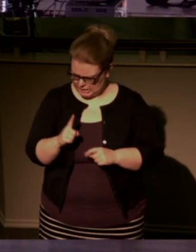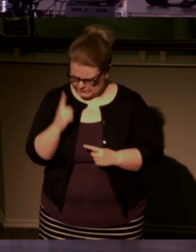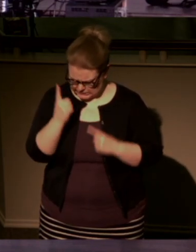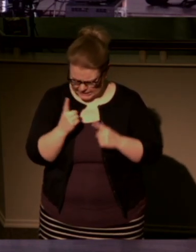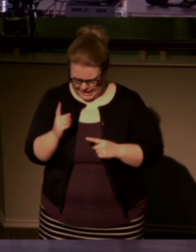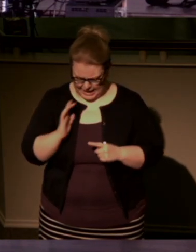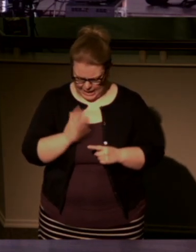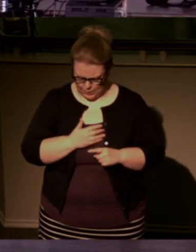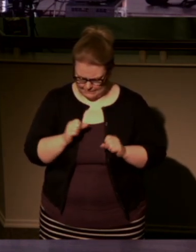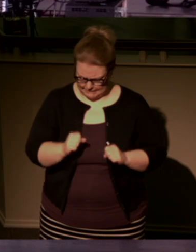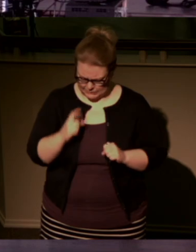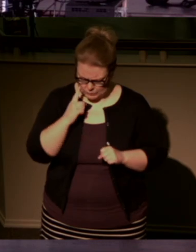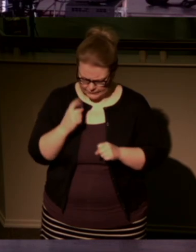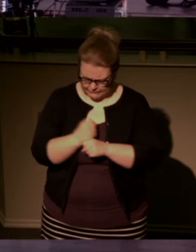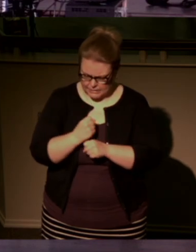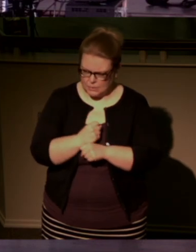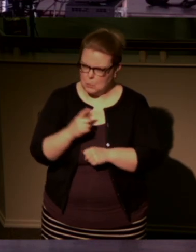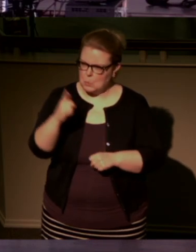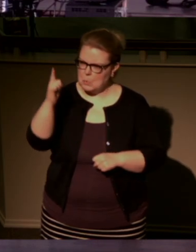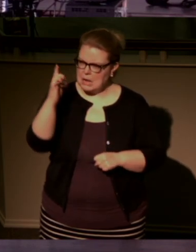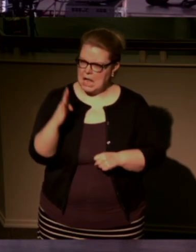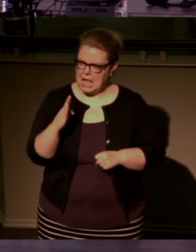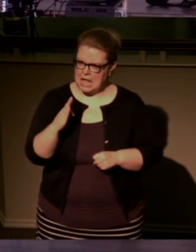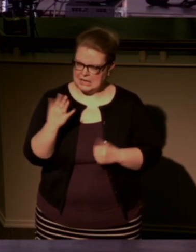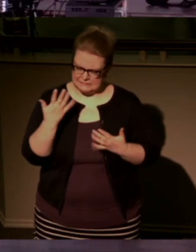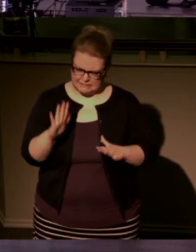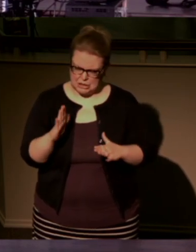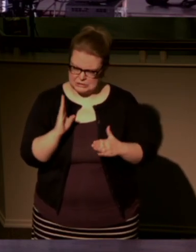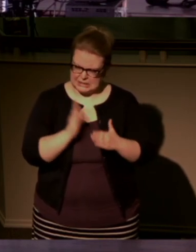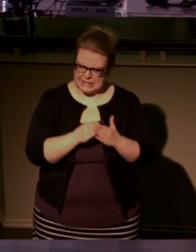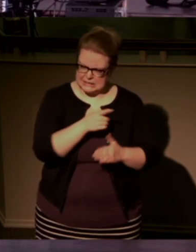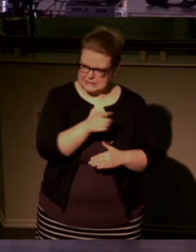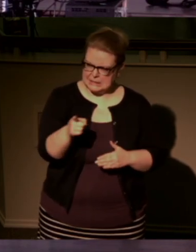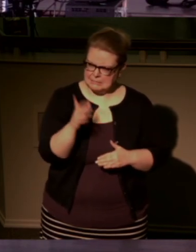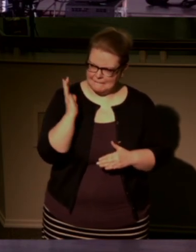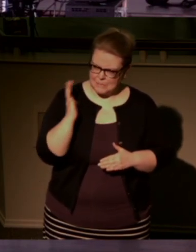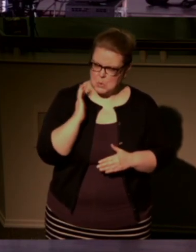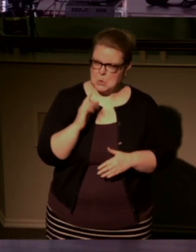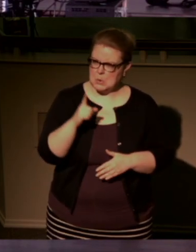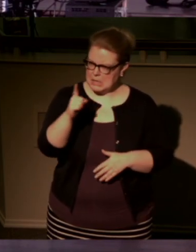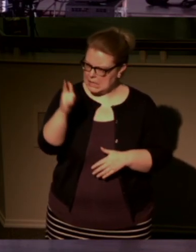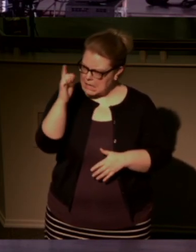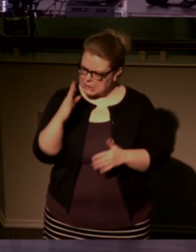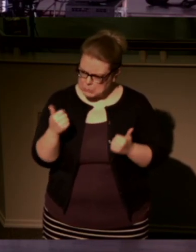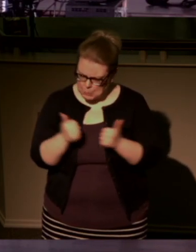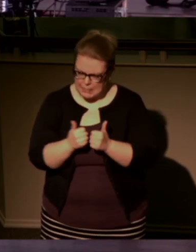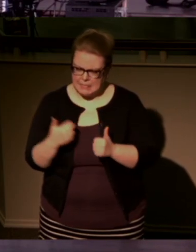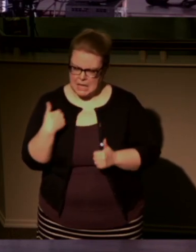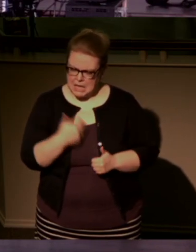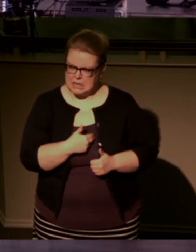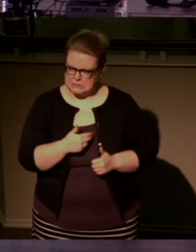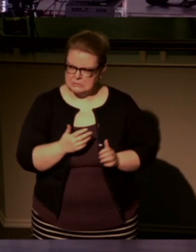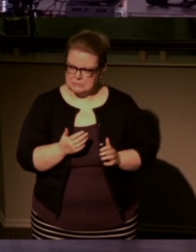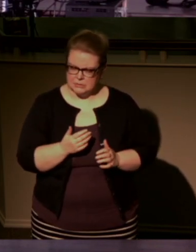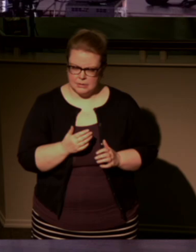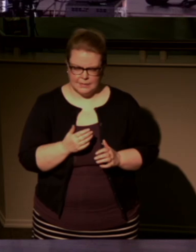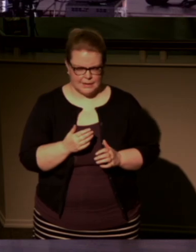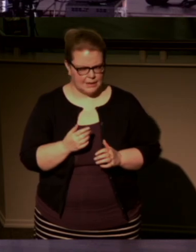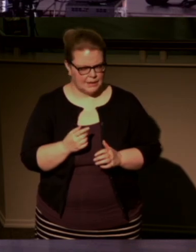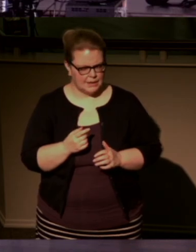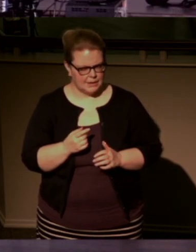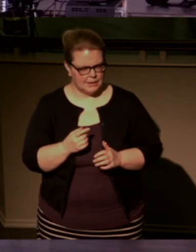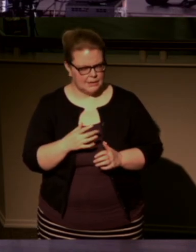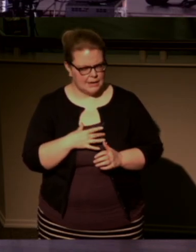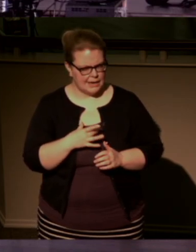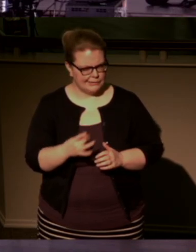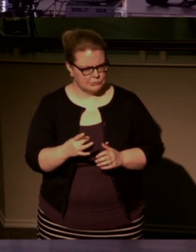has beat up on these guys before. God is currently here with us. And then they have this other thing. I don't know if you caught